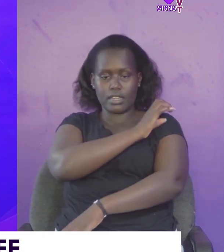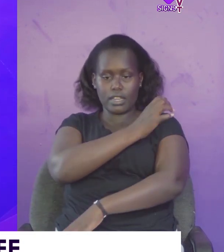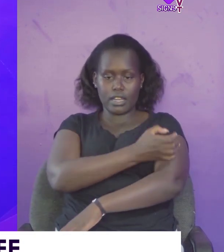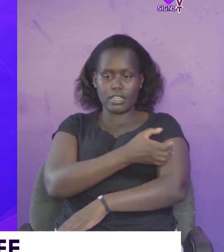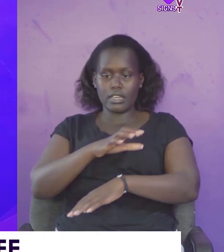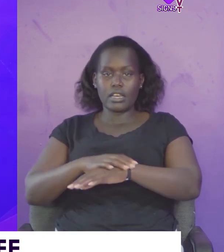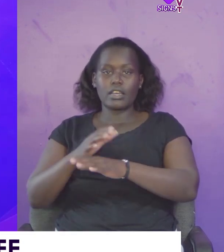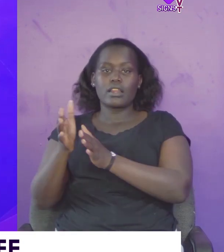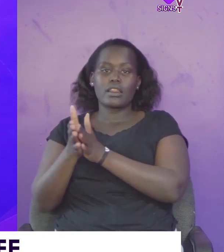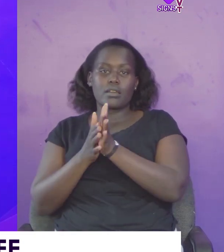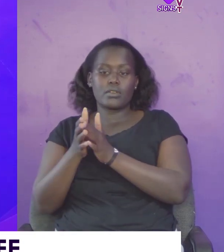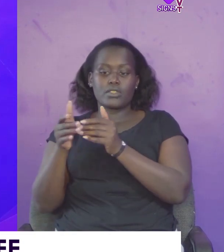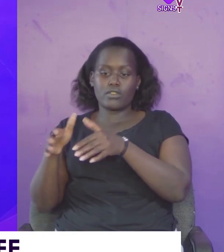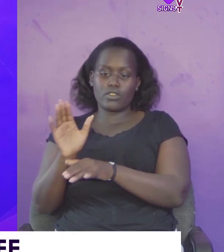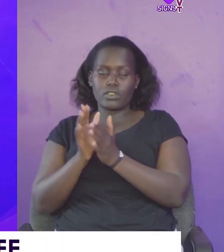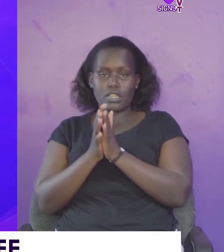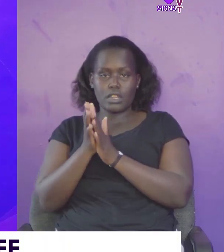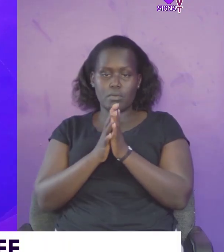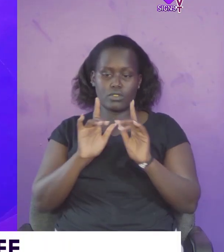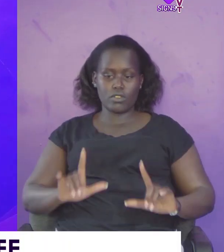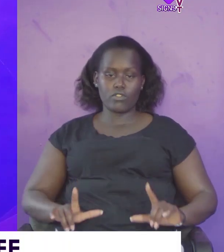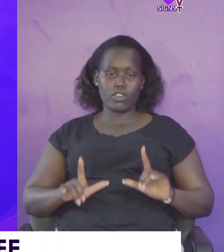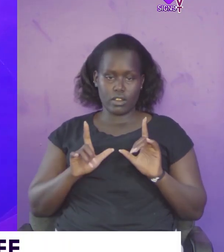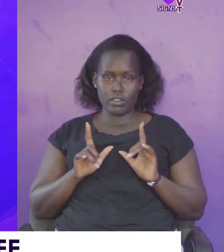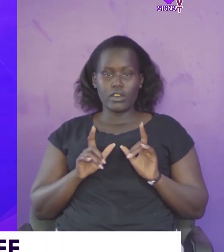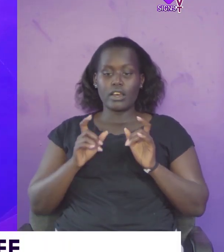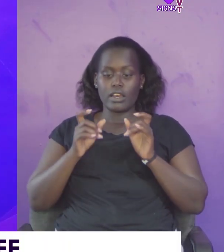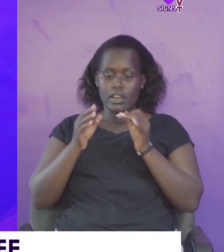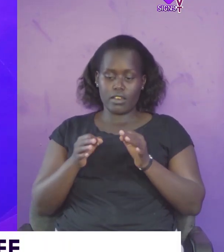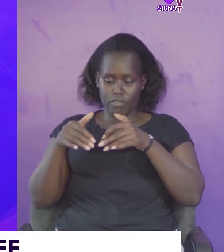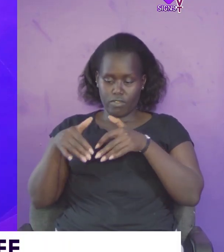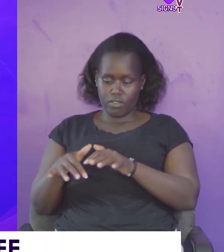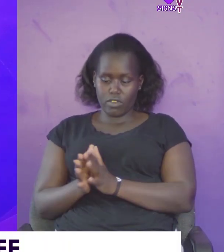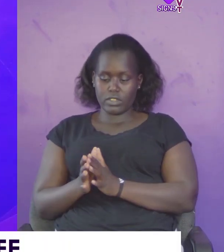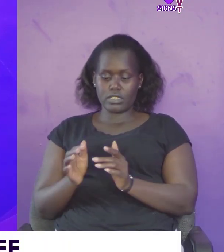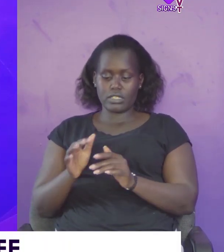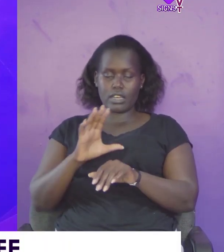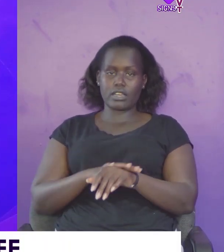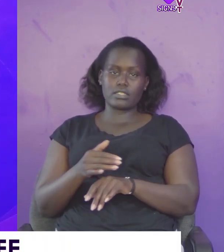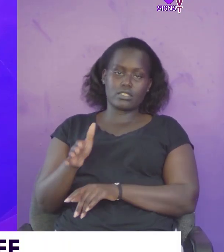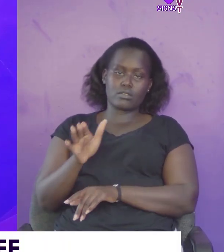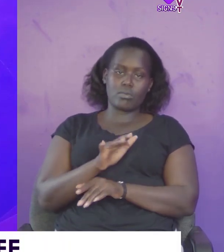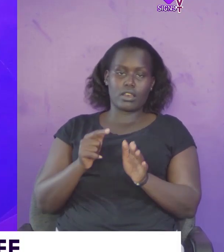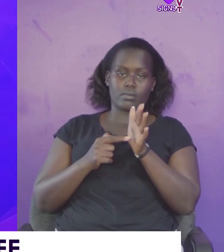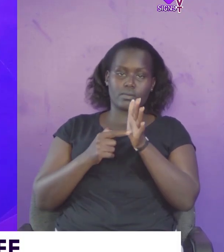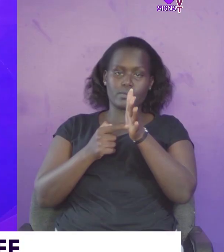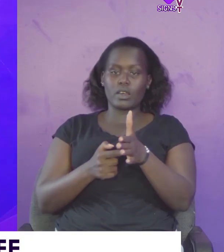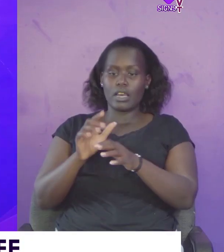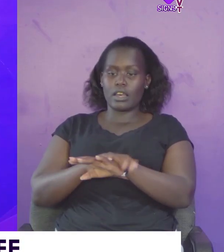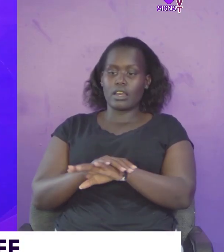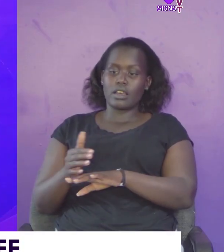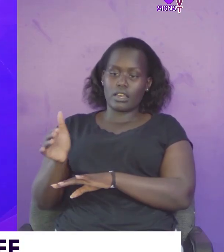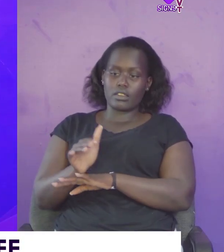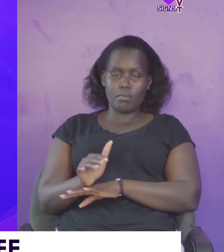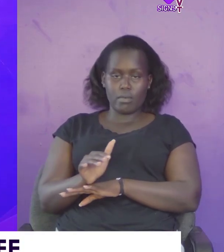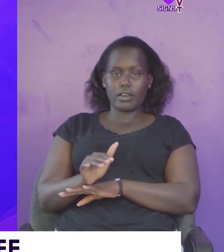the passion. Have you lost your passion for life? If you've lost it, just regain it in this show. Gain back your